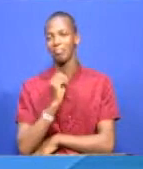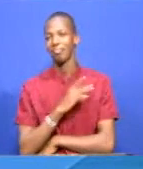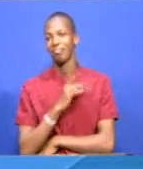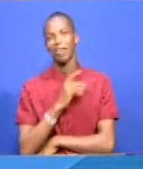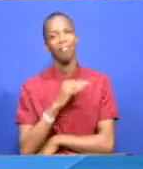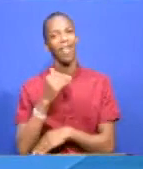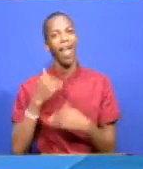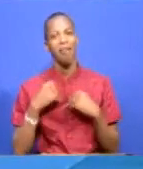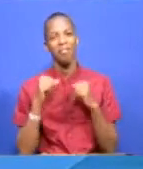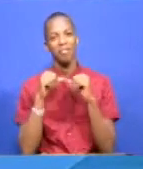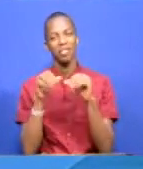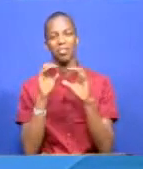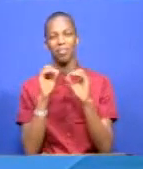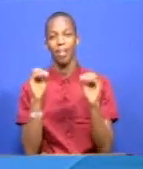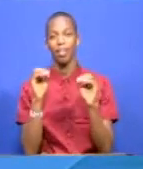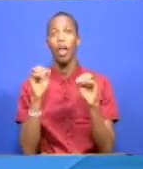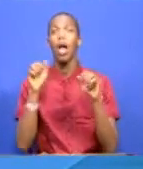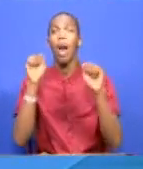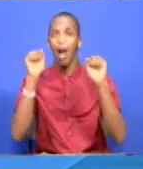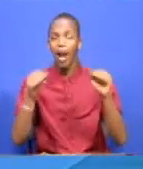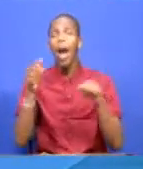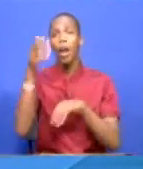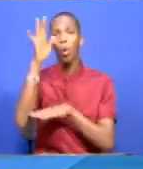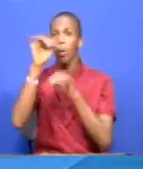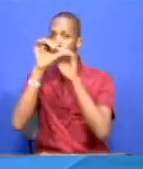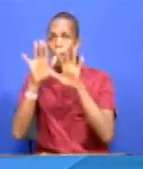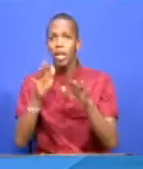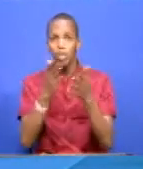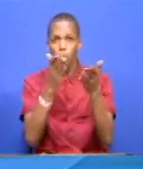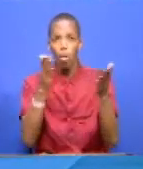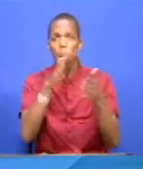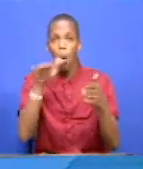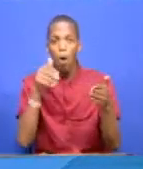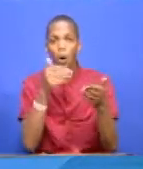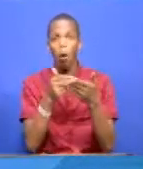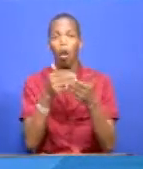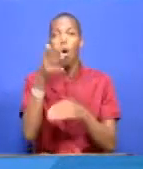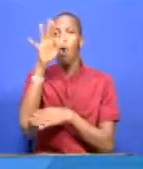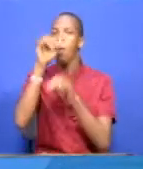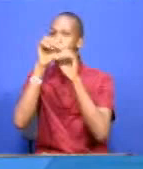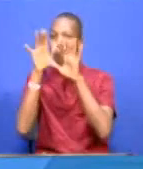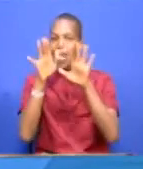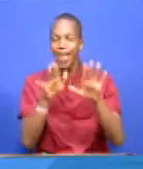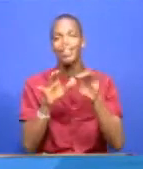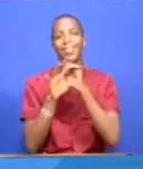May God bless you all. May God bless our beloved country, Kenya.